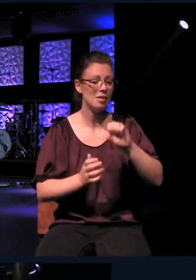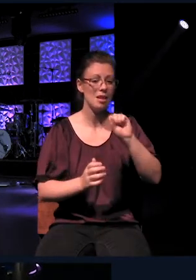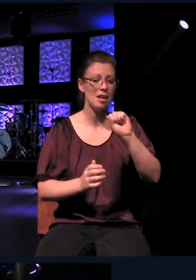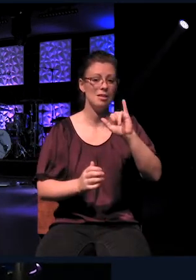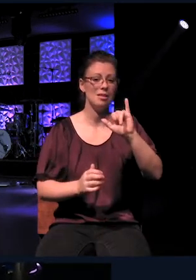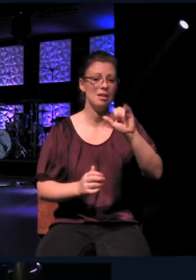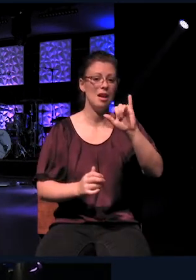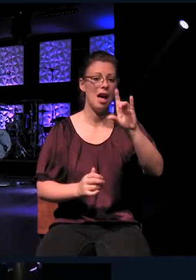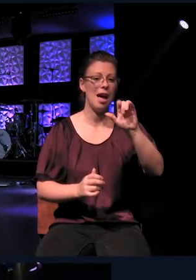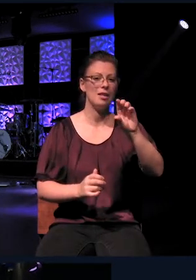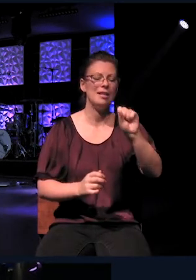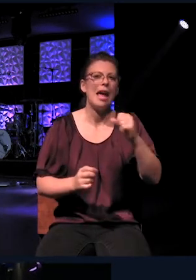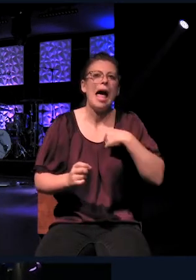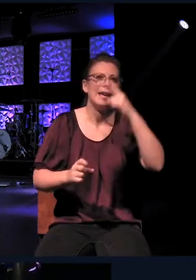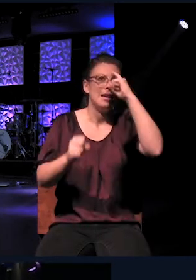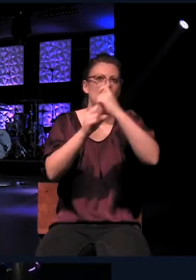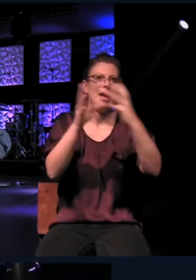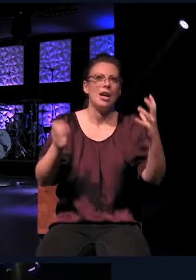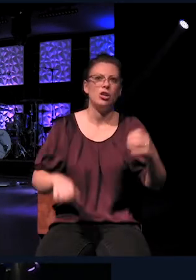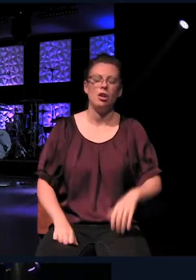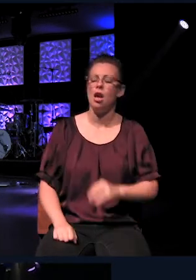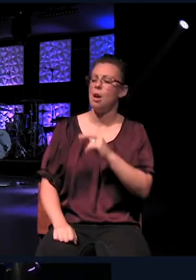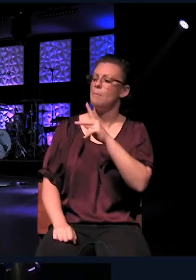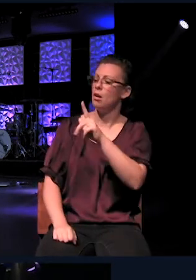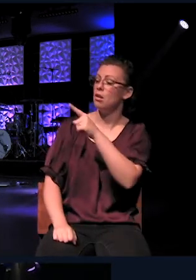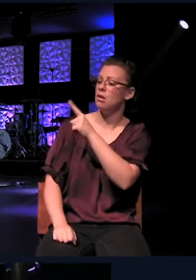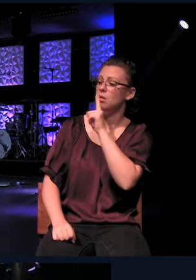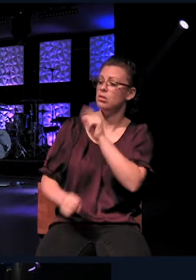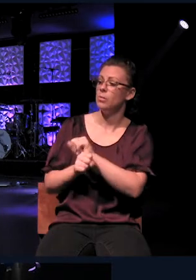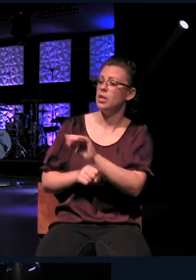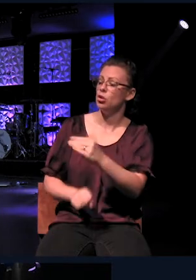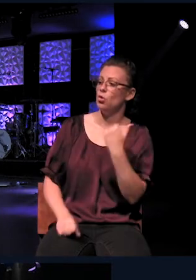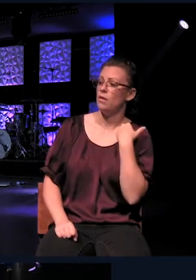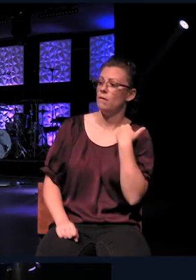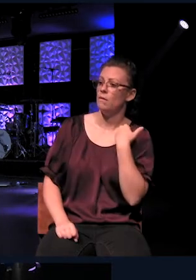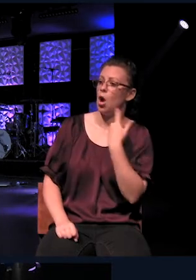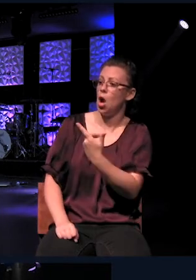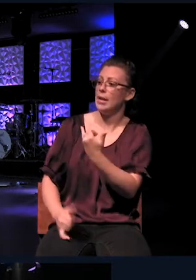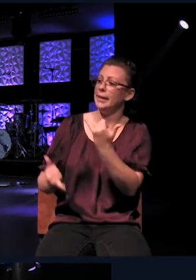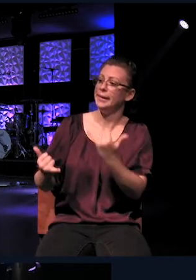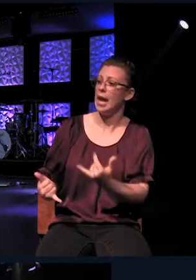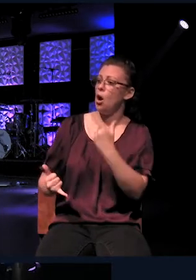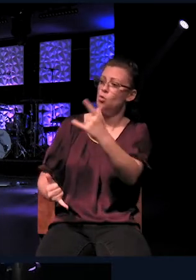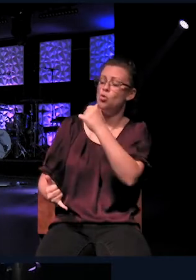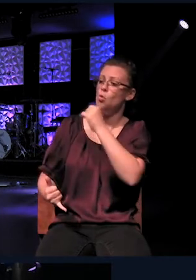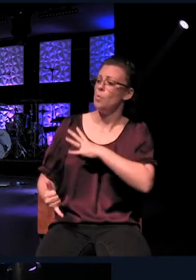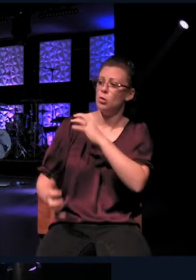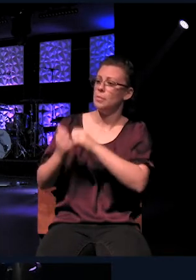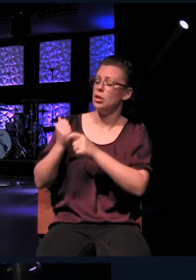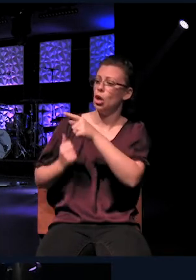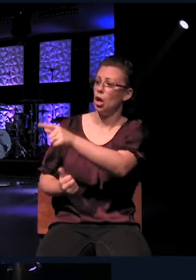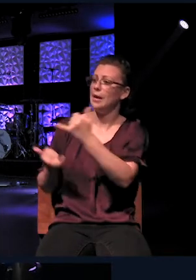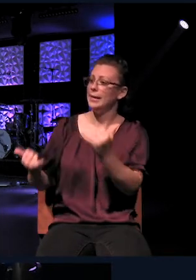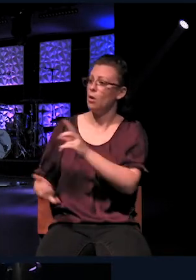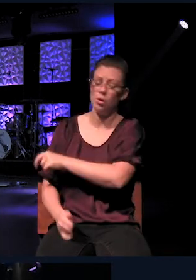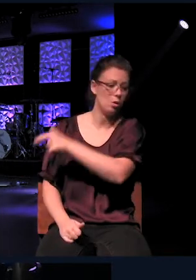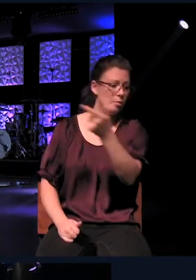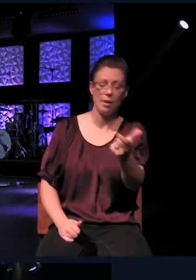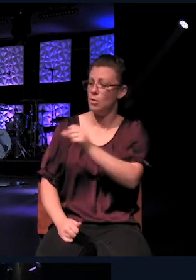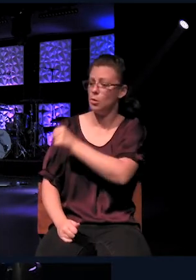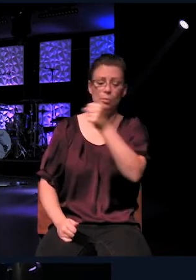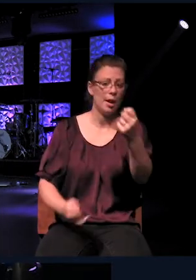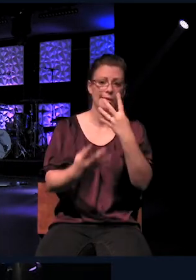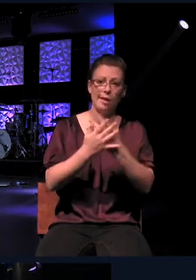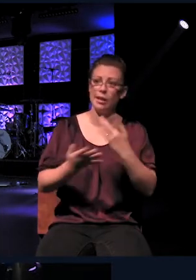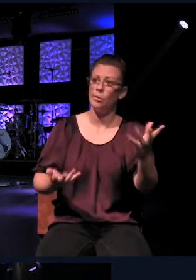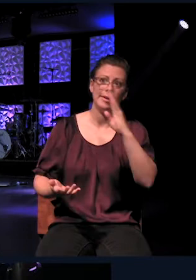your fault. You just had to go off the handle and tell Jesus that to set her free, and now she's free, and now we're here, and this is all your fault. And what were you thinking? Now we're locked